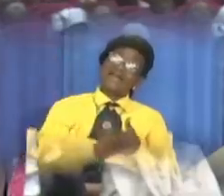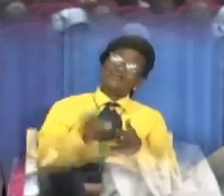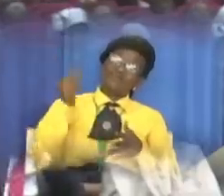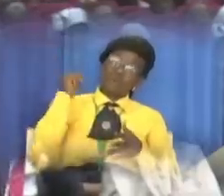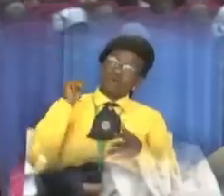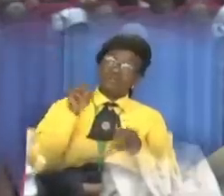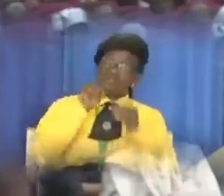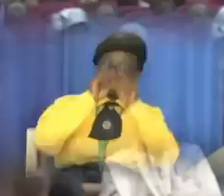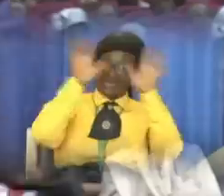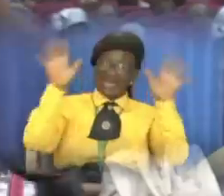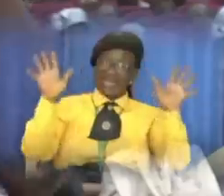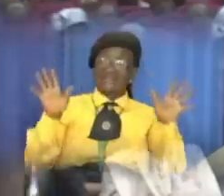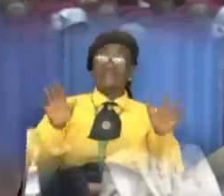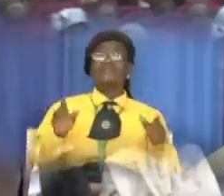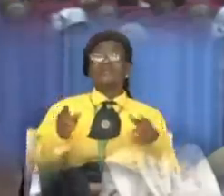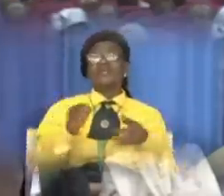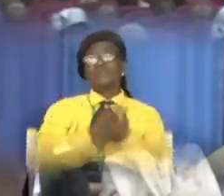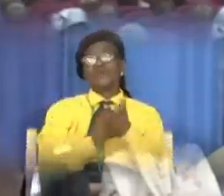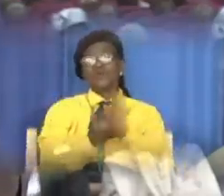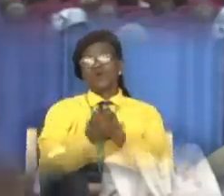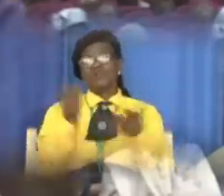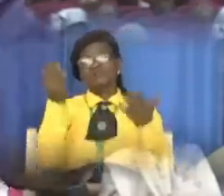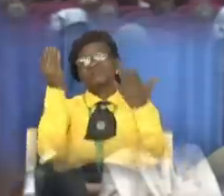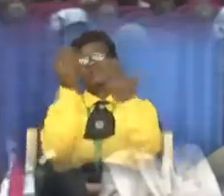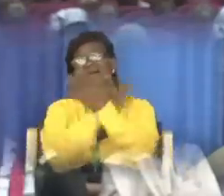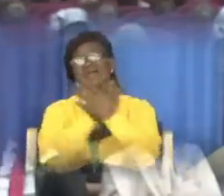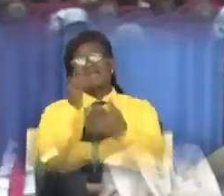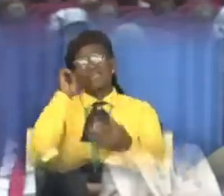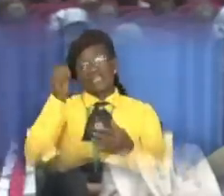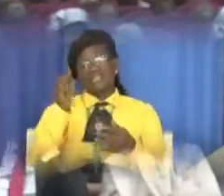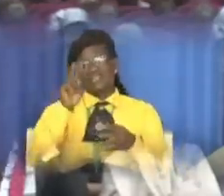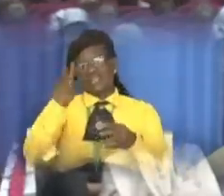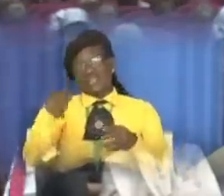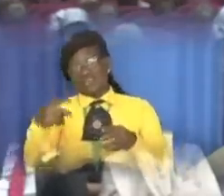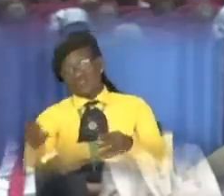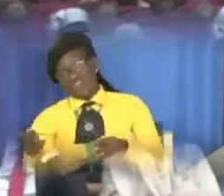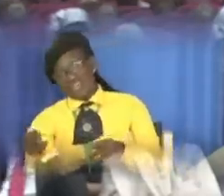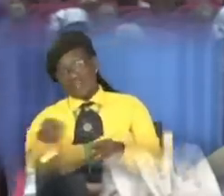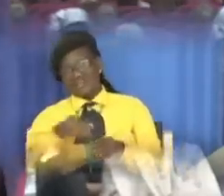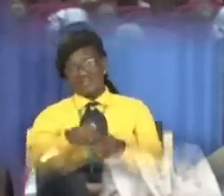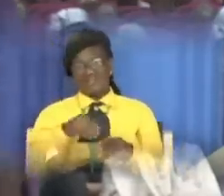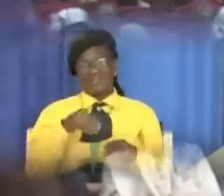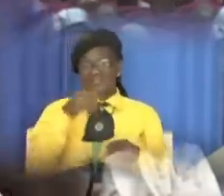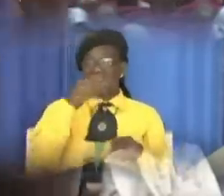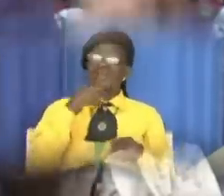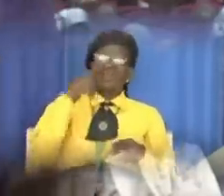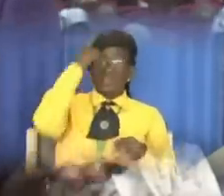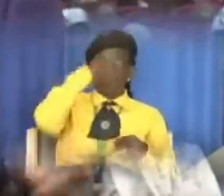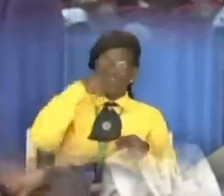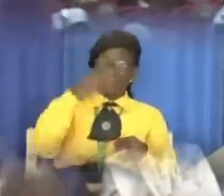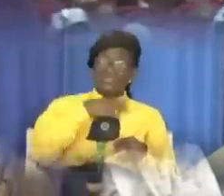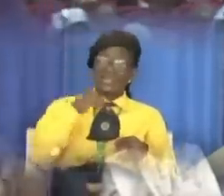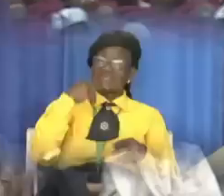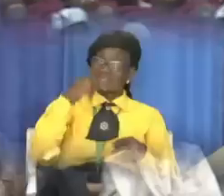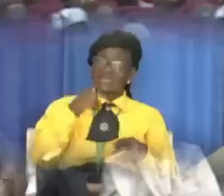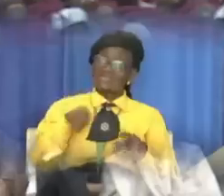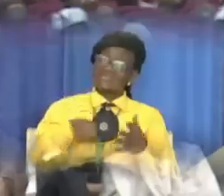He fell on his face and began to cry to God, "This is not what you promised me. What's happening?"